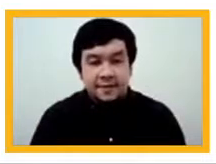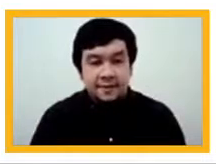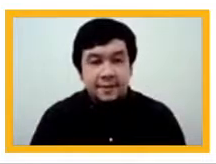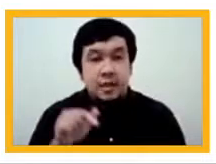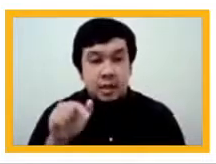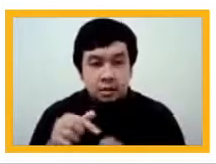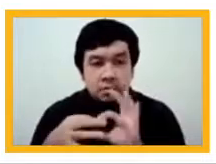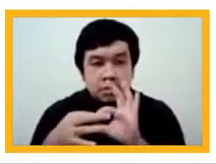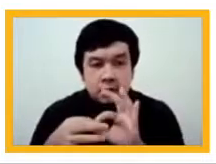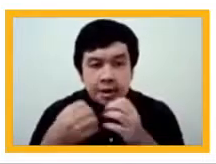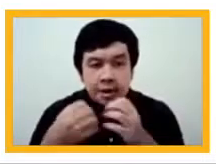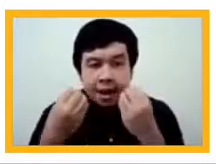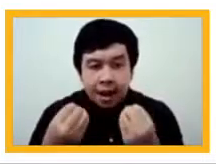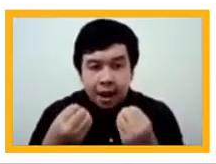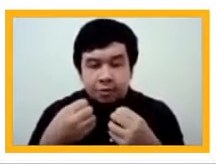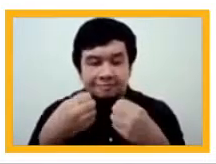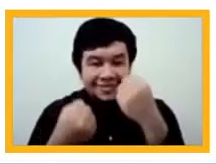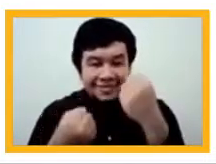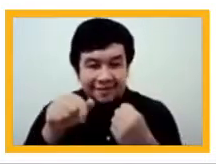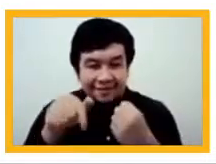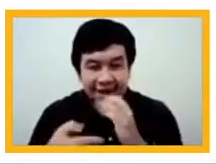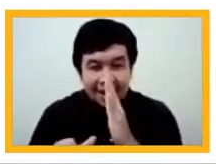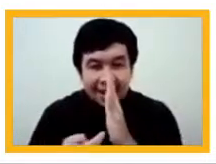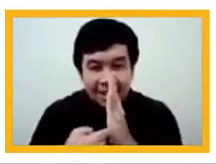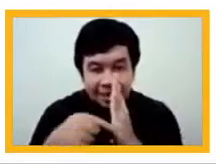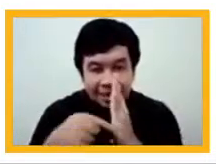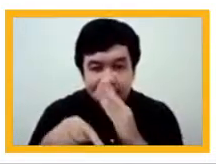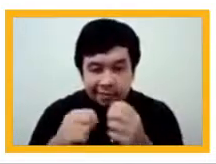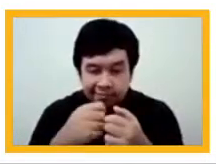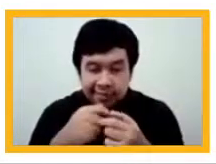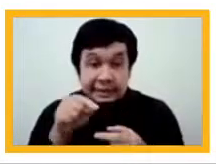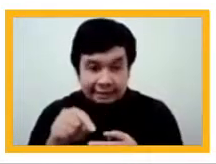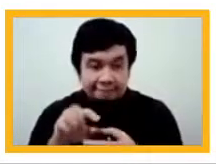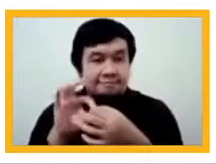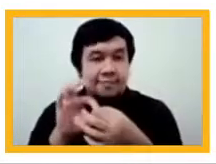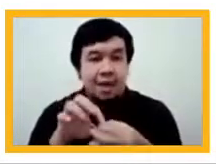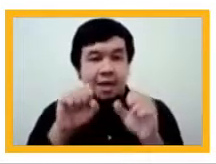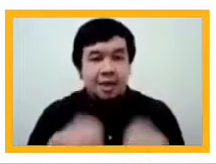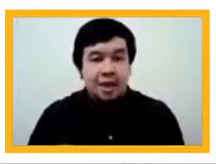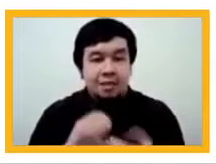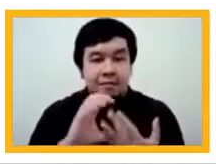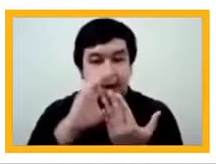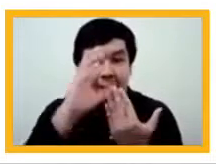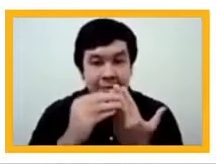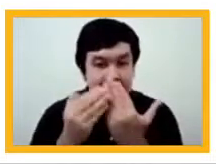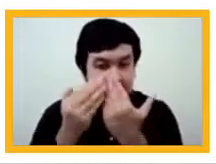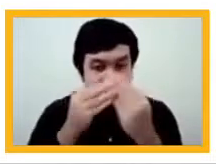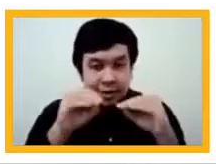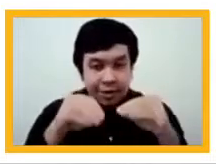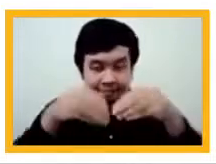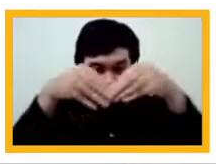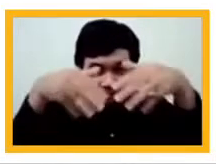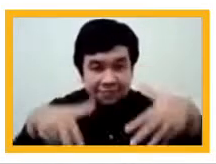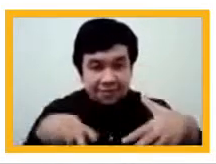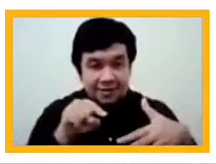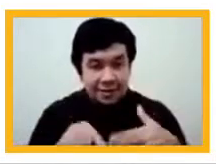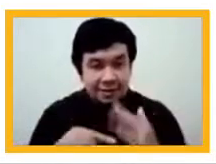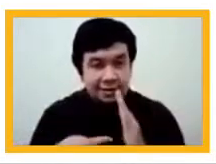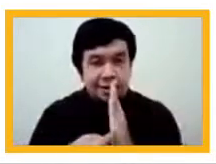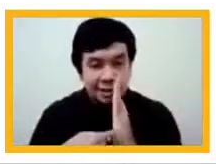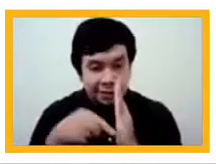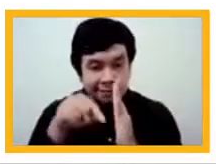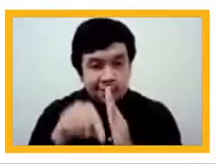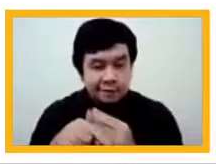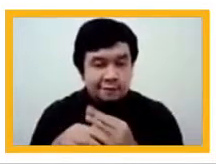innovated their curriculum for such car industry. And also, they develop